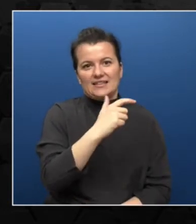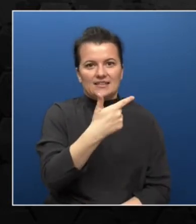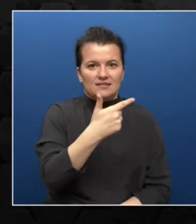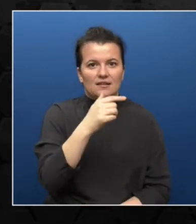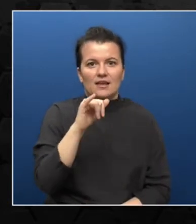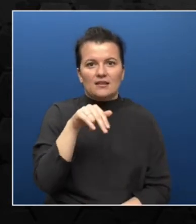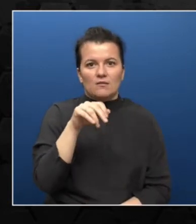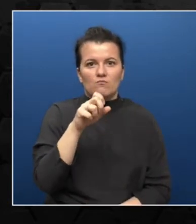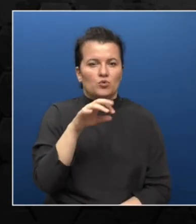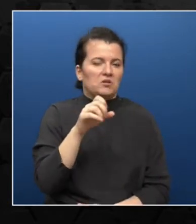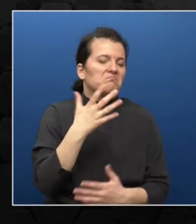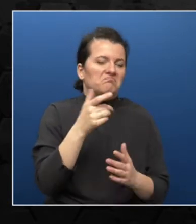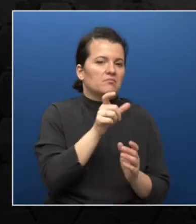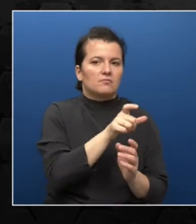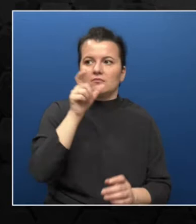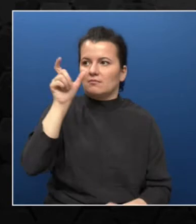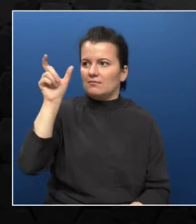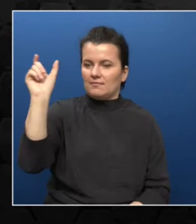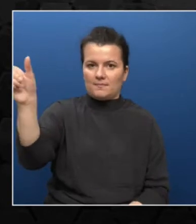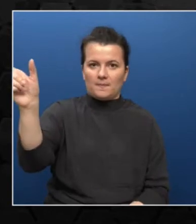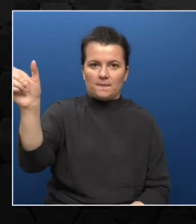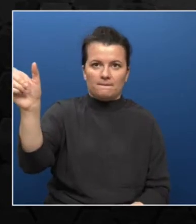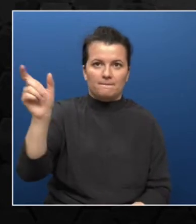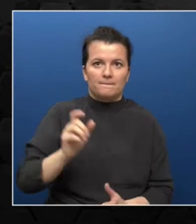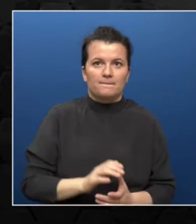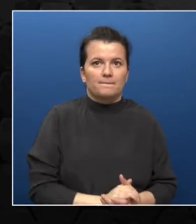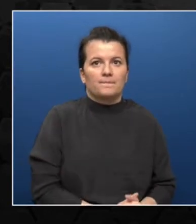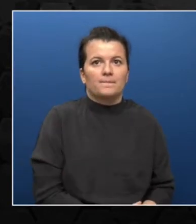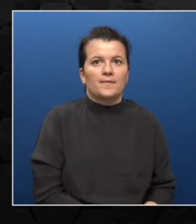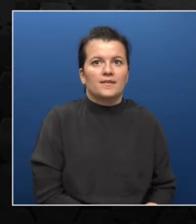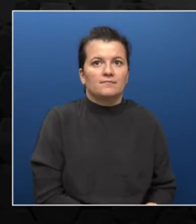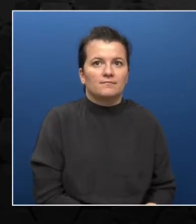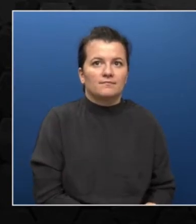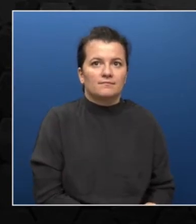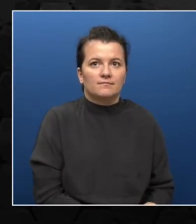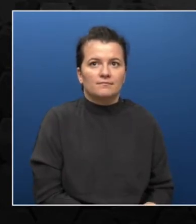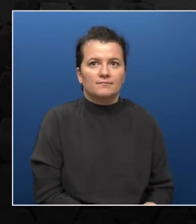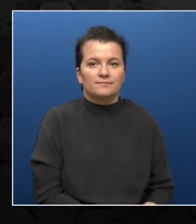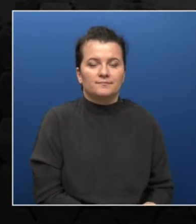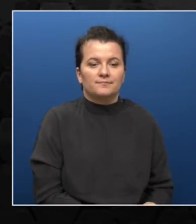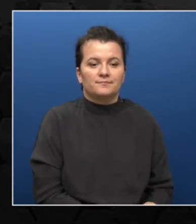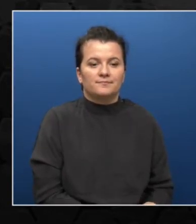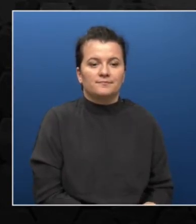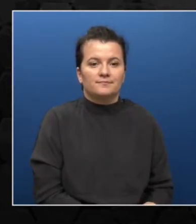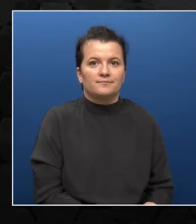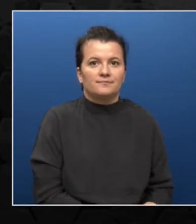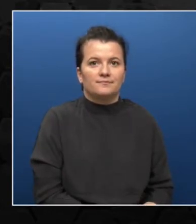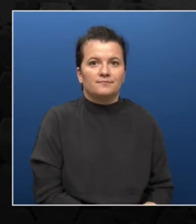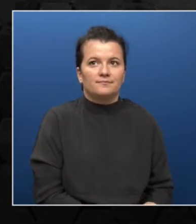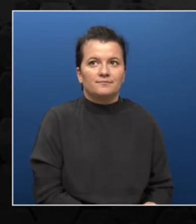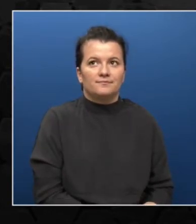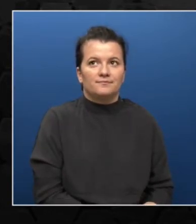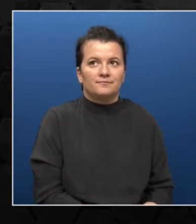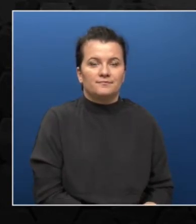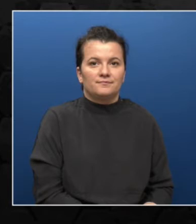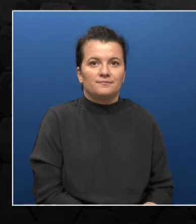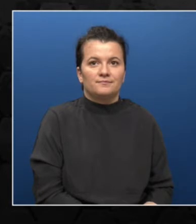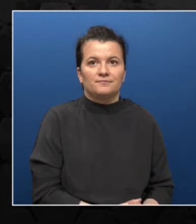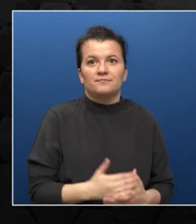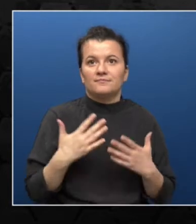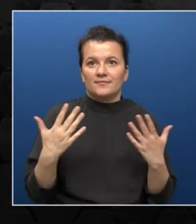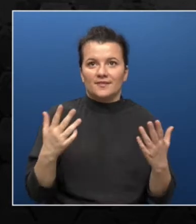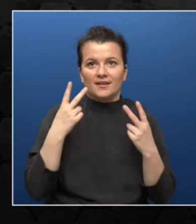have that text input. And now we are getting that information for our